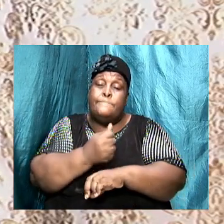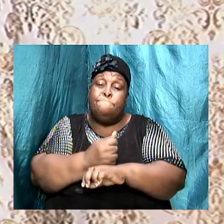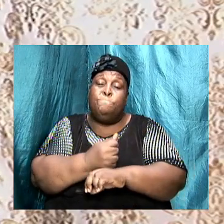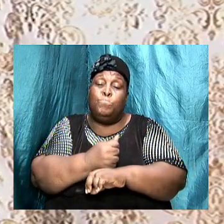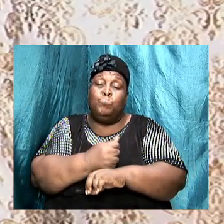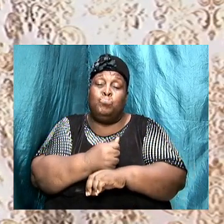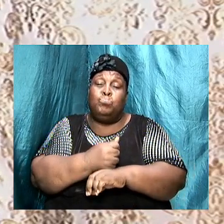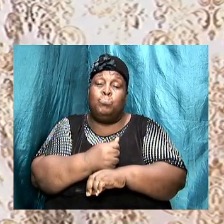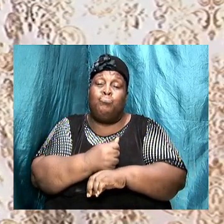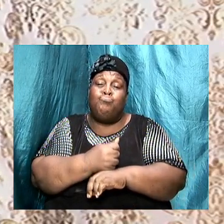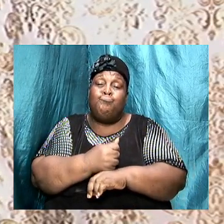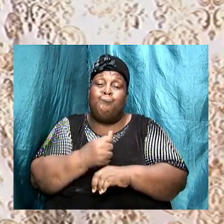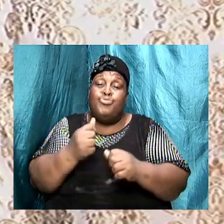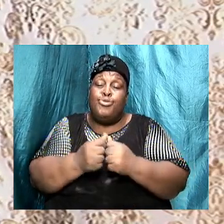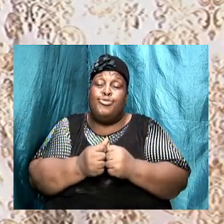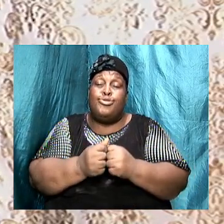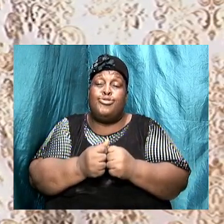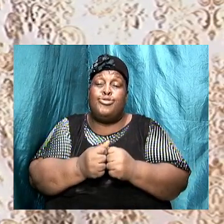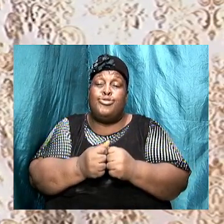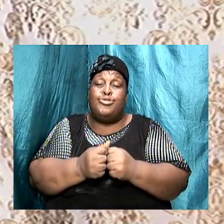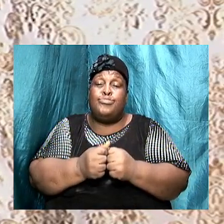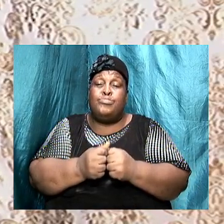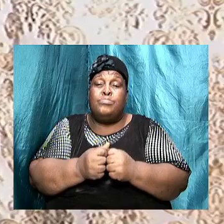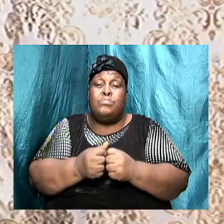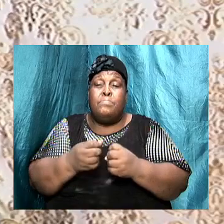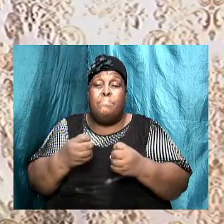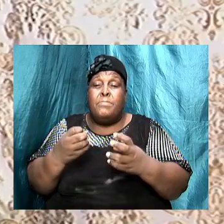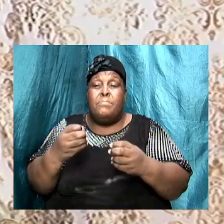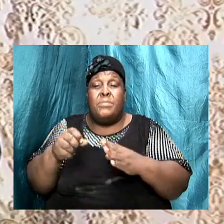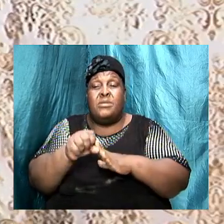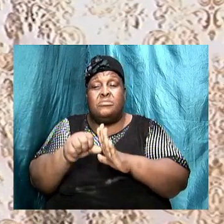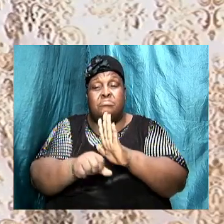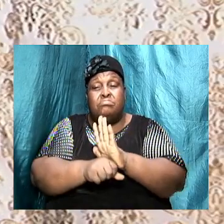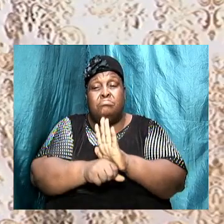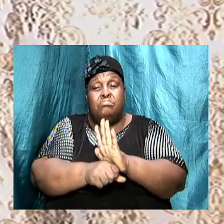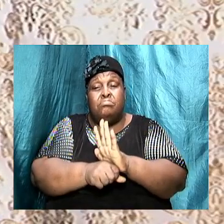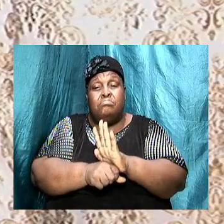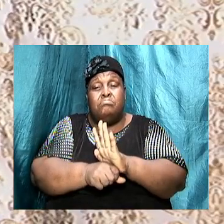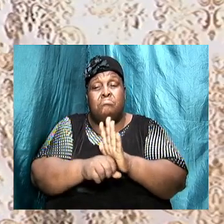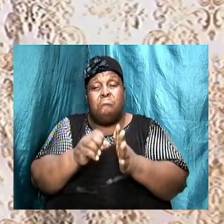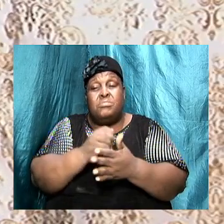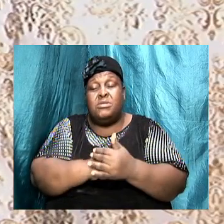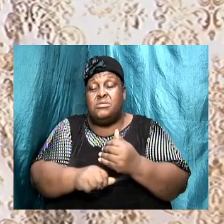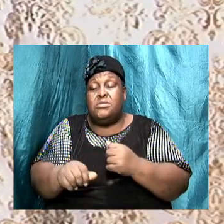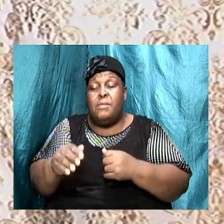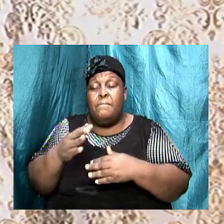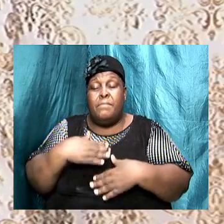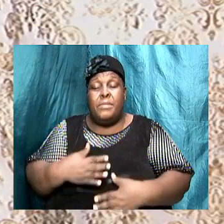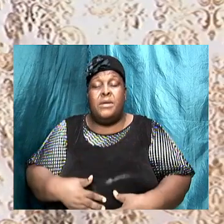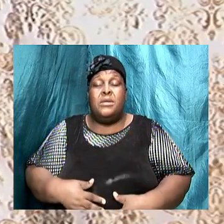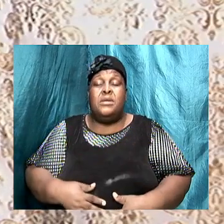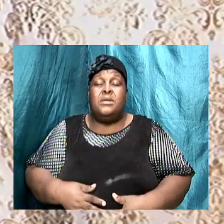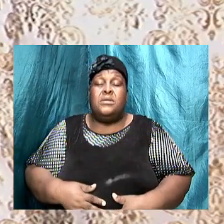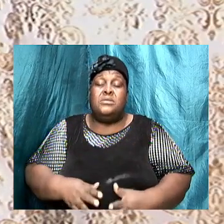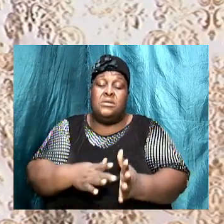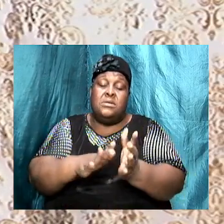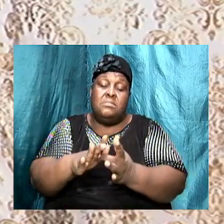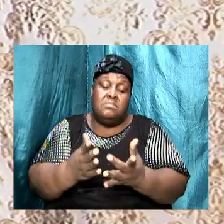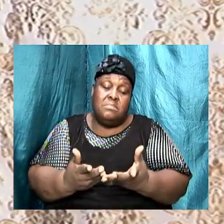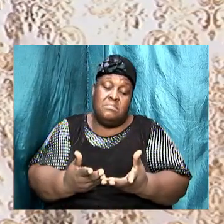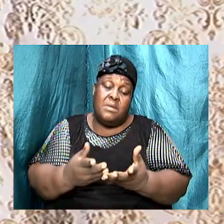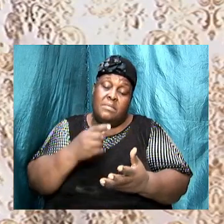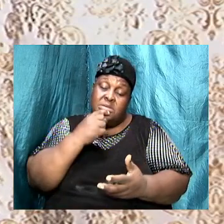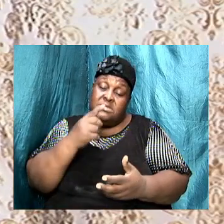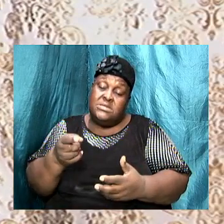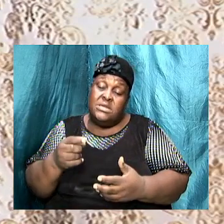whole tenure of scripture. Somebody, that is why the Bible says line upon line and precept upon precept.